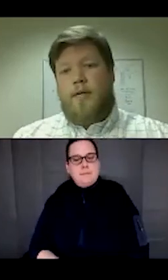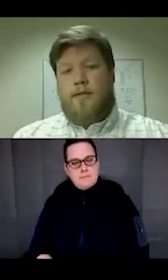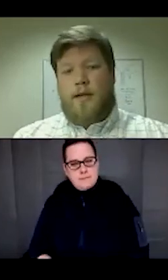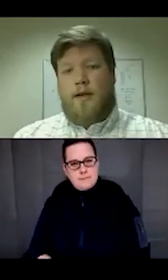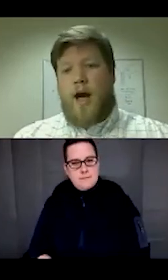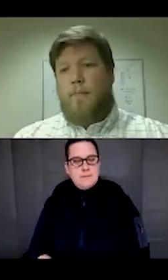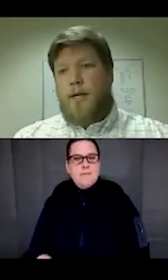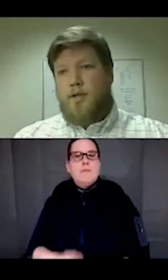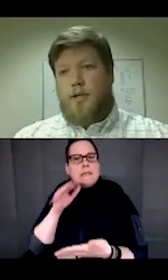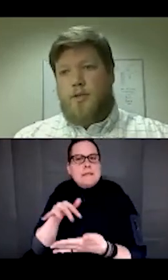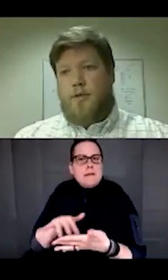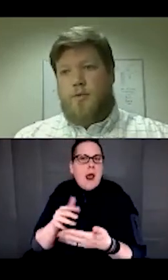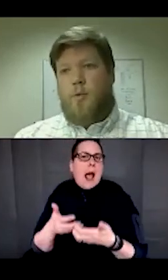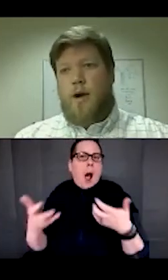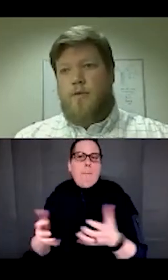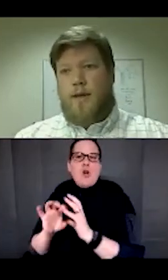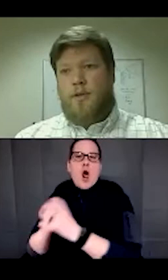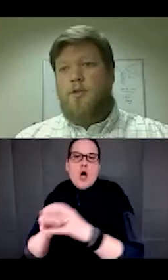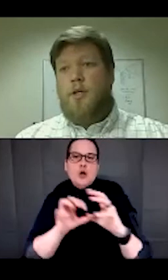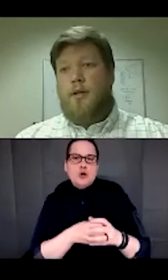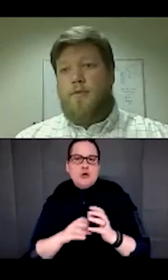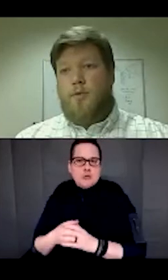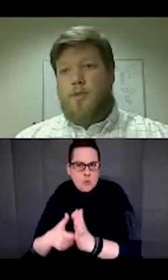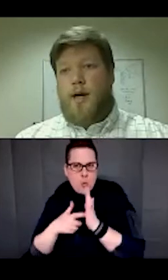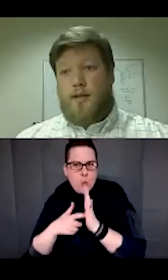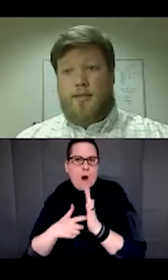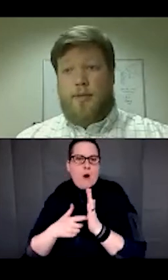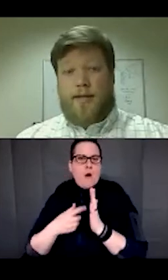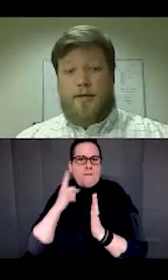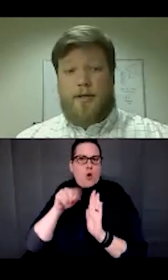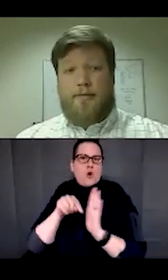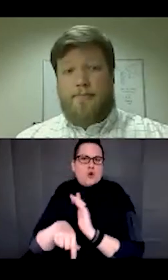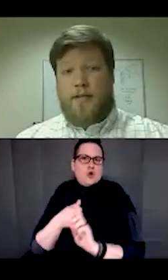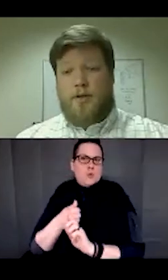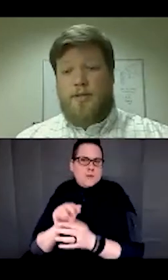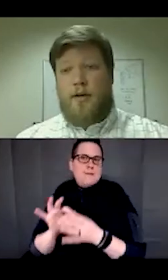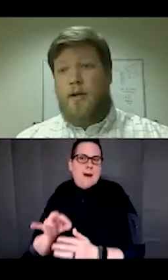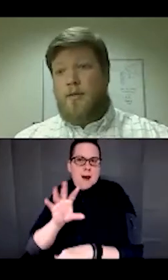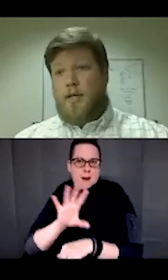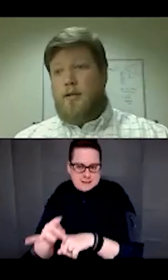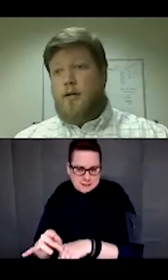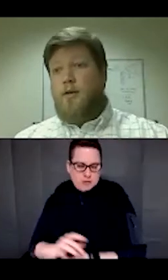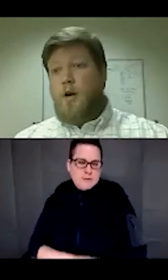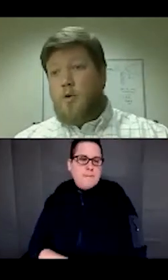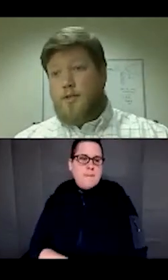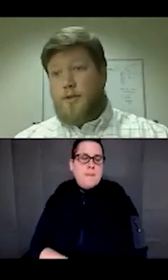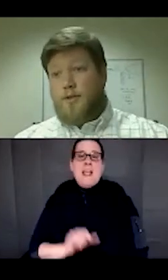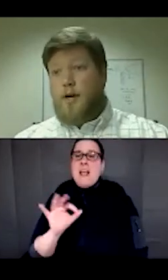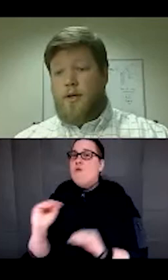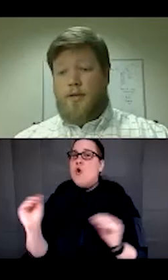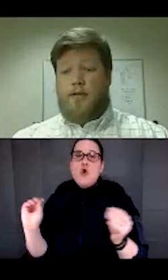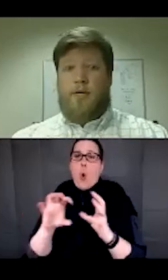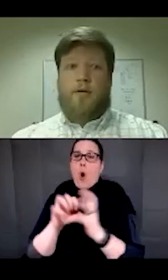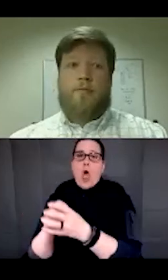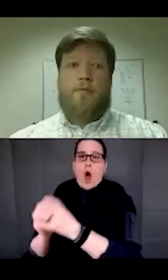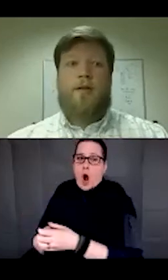we can study how much clustering is required for the evolution of suicide, at least among bacteria. And it turns out that in a no clustering scenario